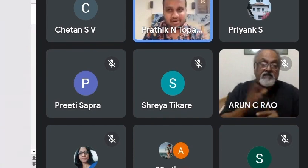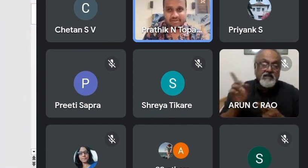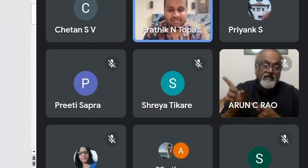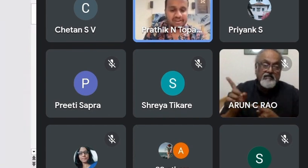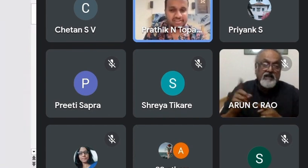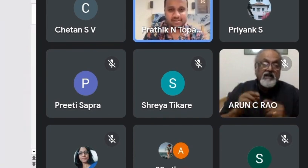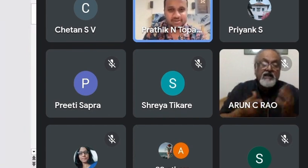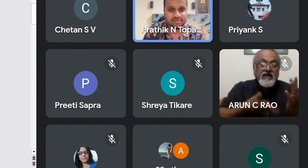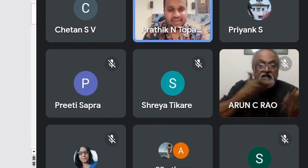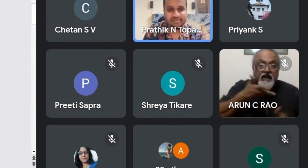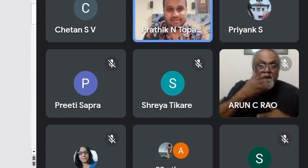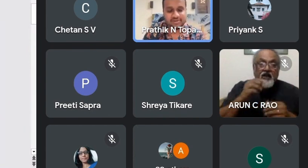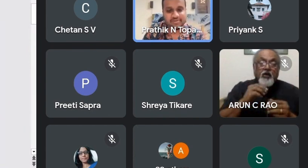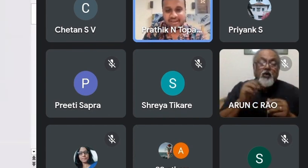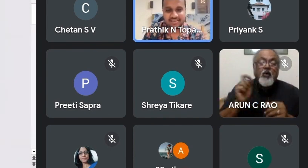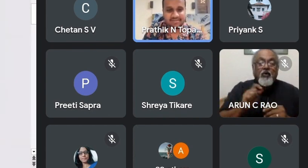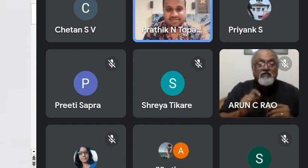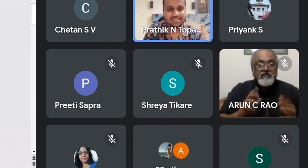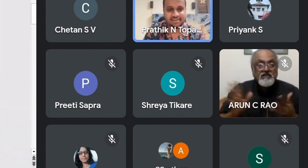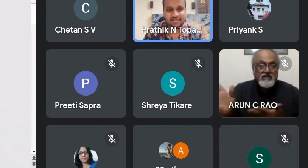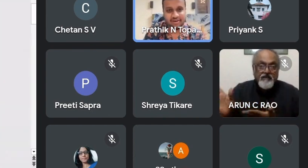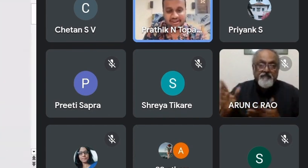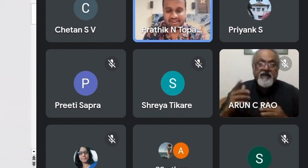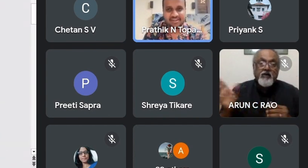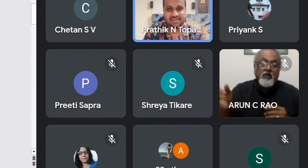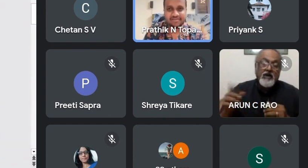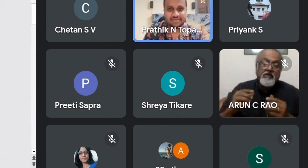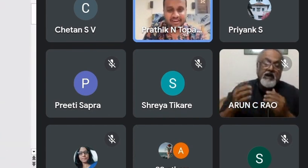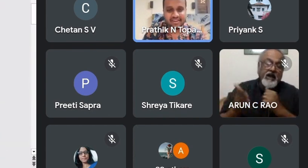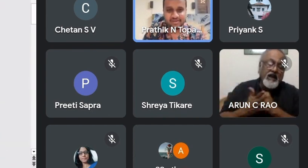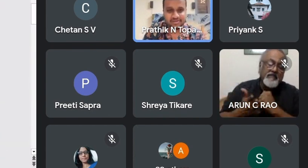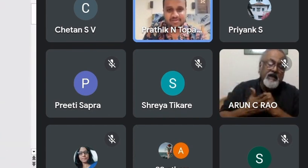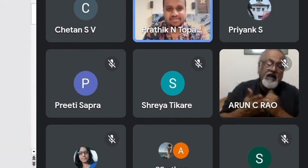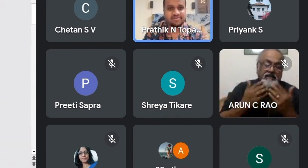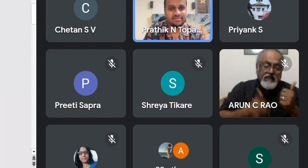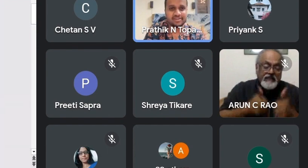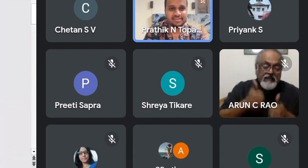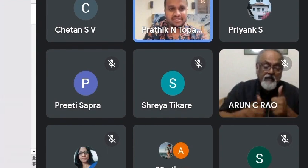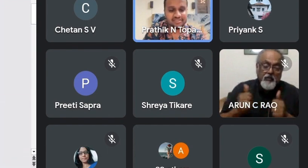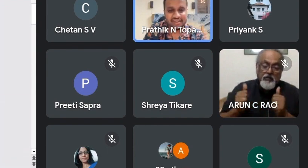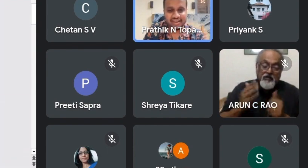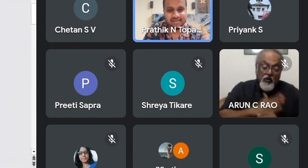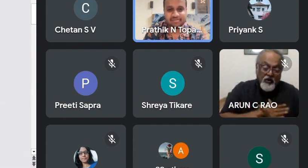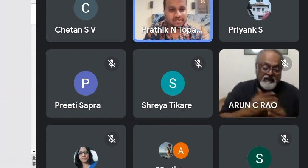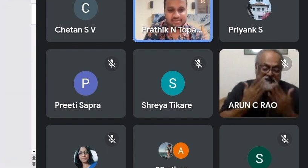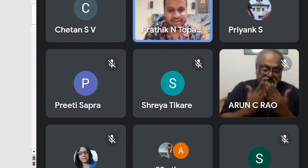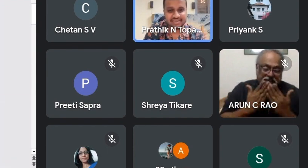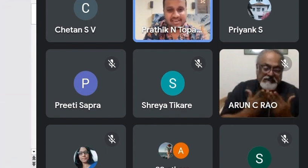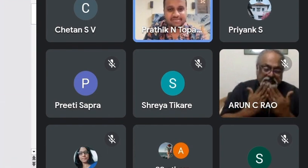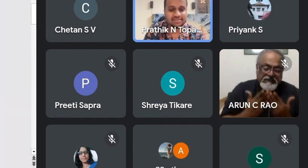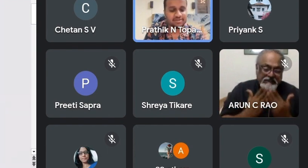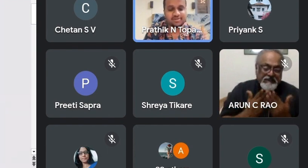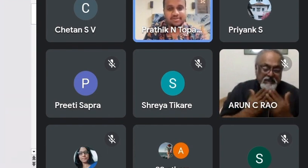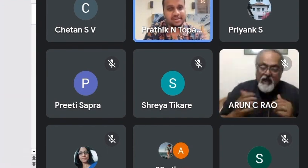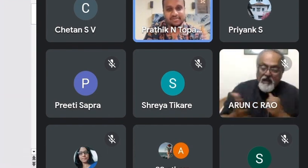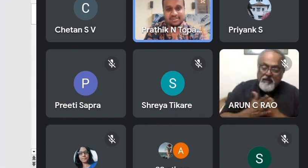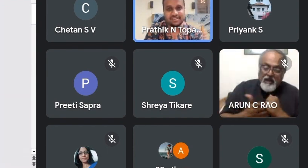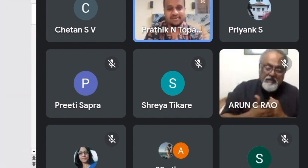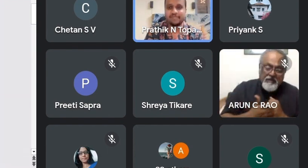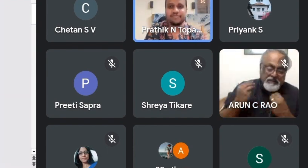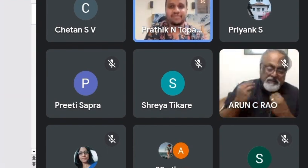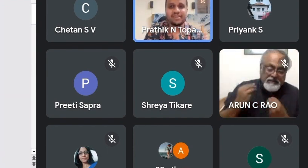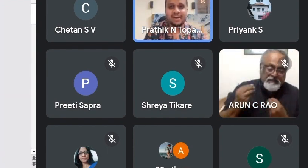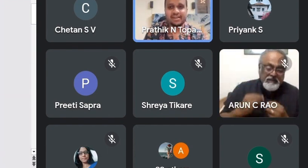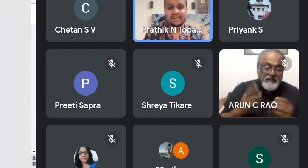sat down with me, and she used to help me through my exams, like, a lot. Every day she used to sit with me till 3 a.m. during my exams, and she used to make me